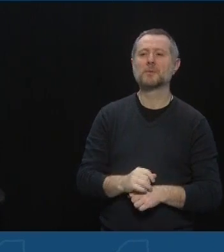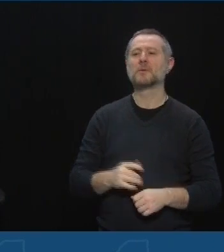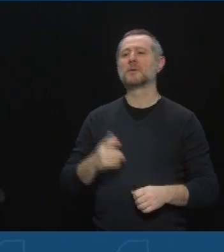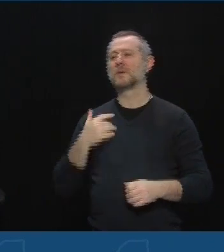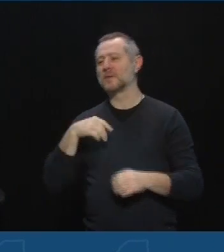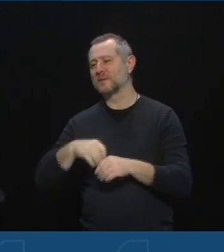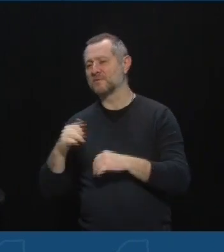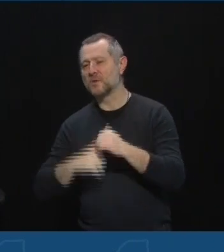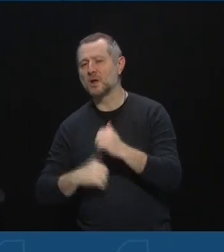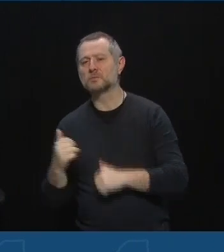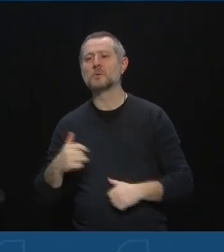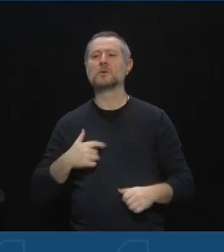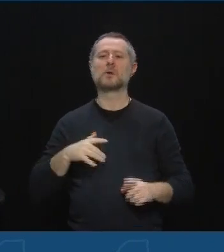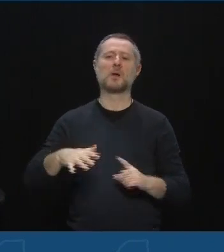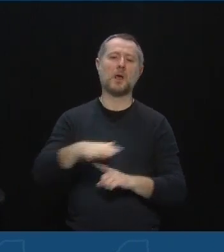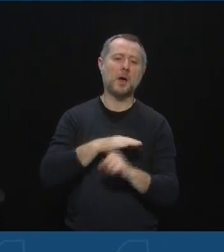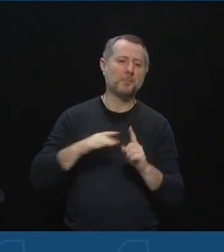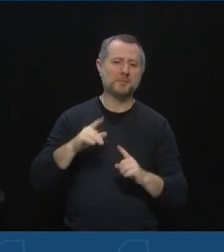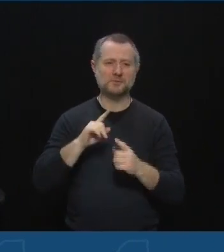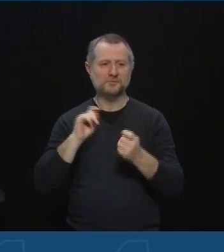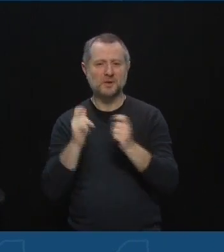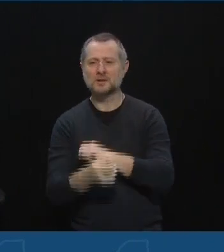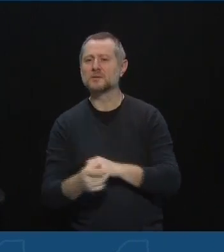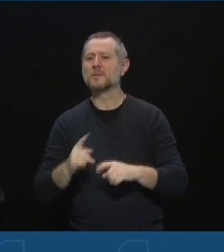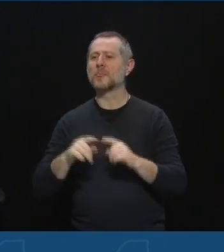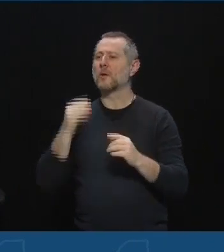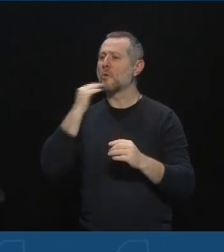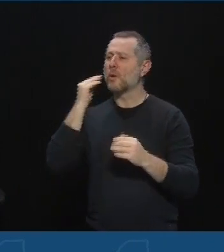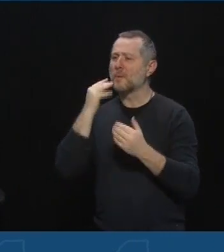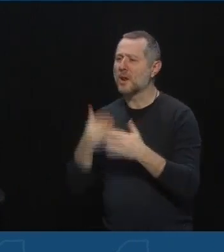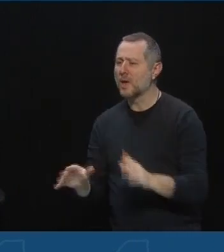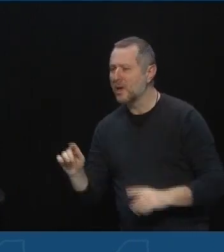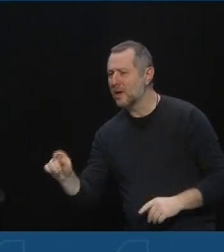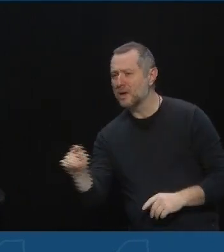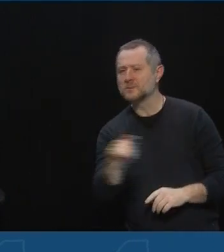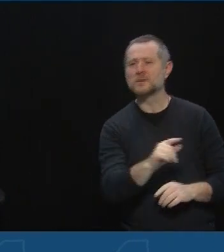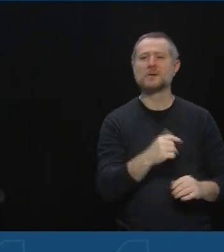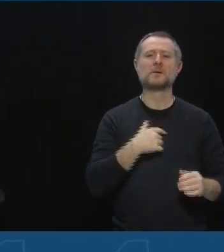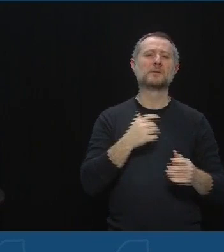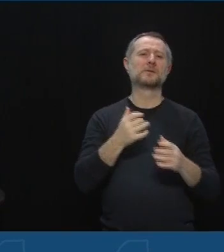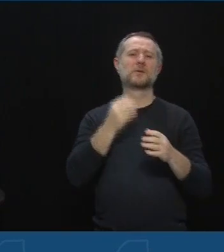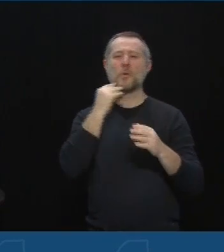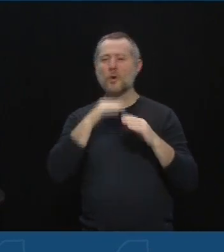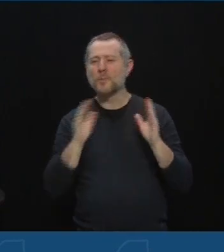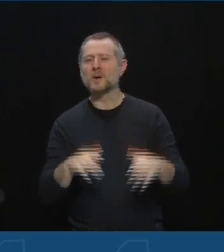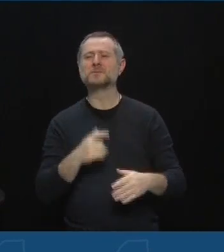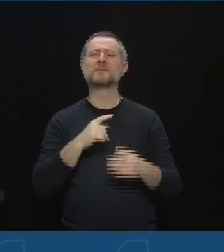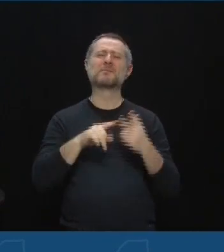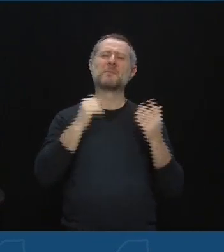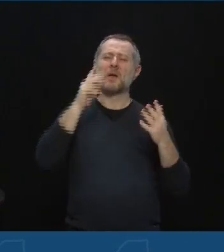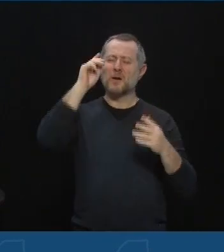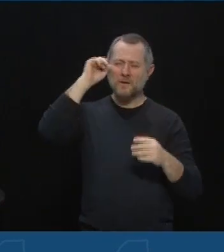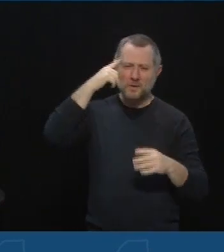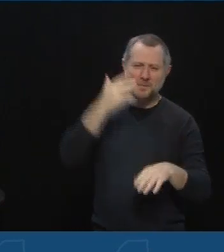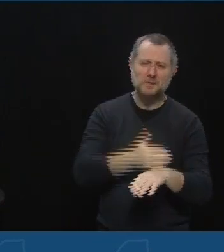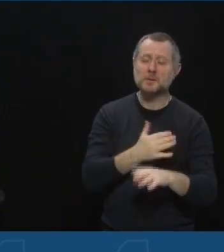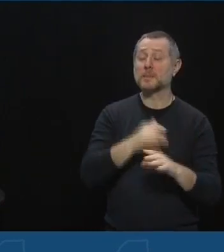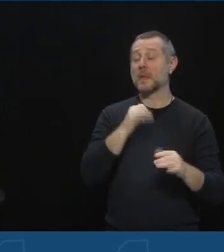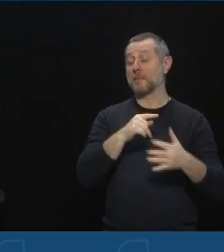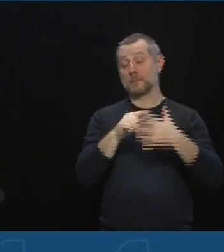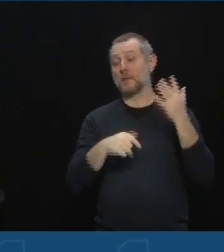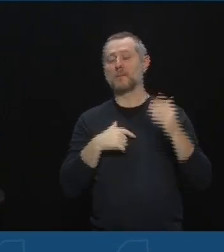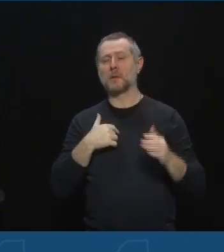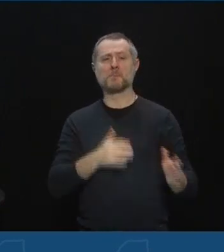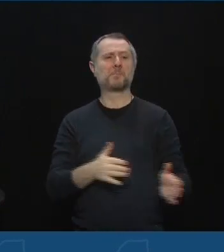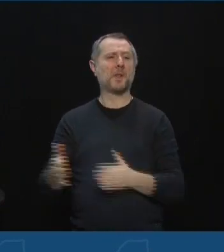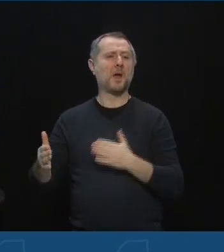safety, homelessness, affordable housing, and as well as enacting bold reforms. So this is the agenda we've laid out.